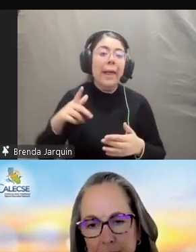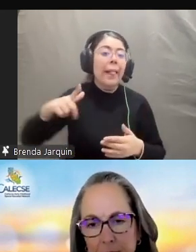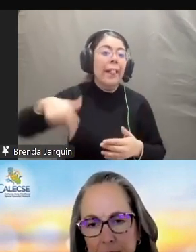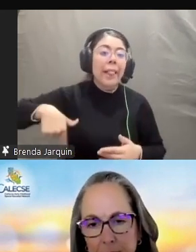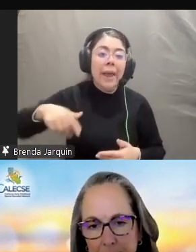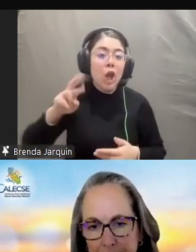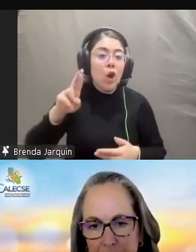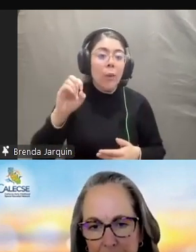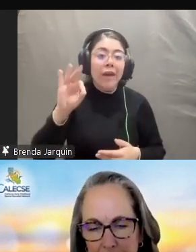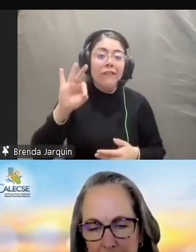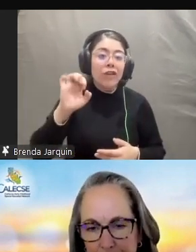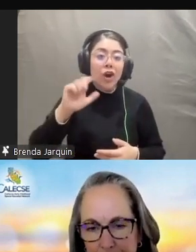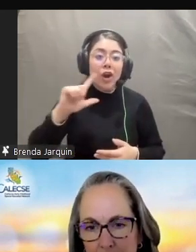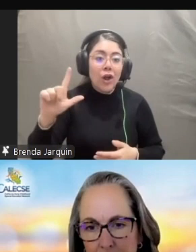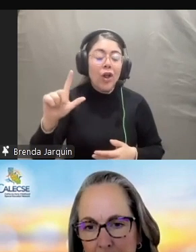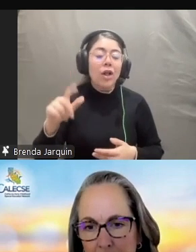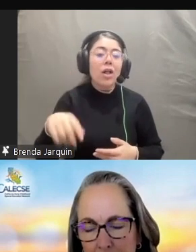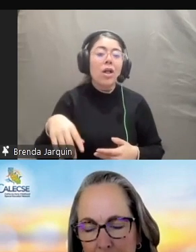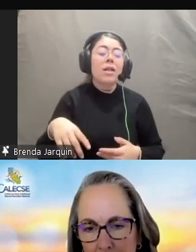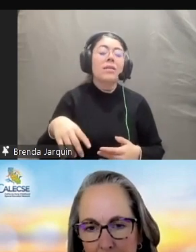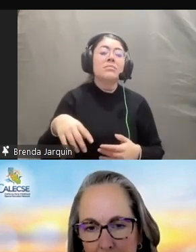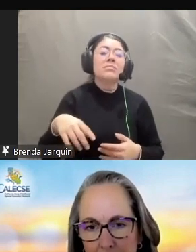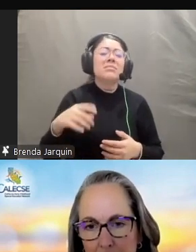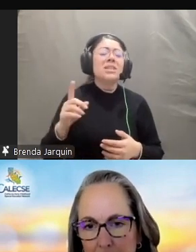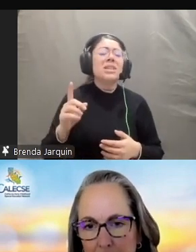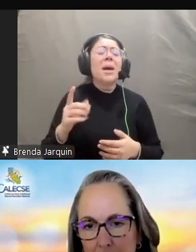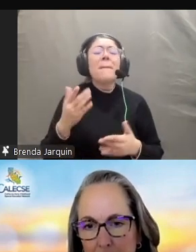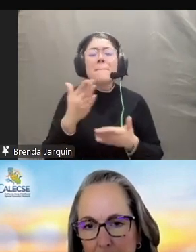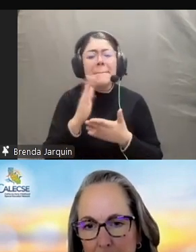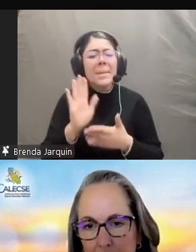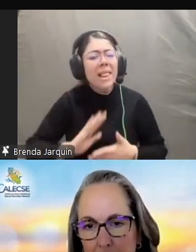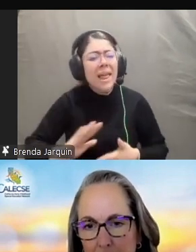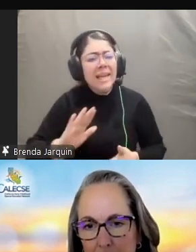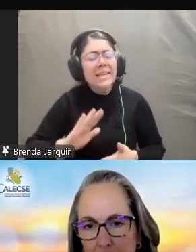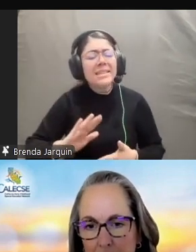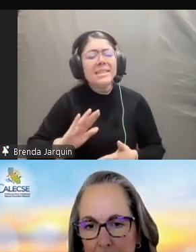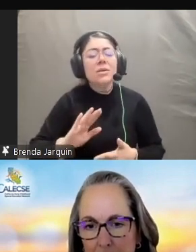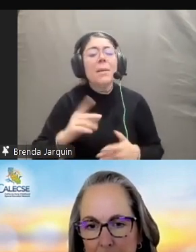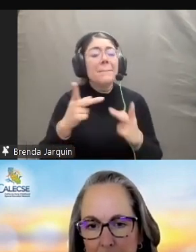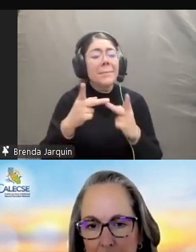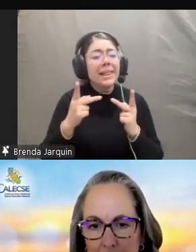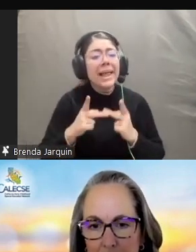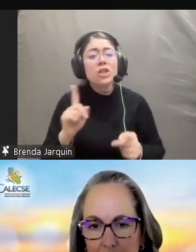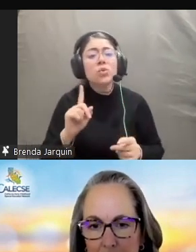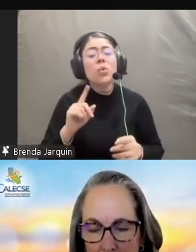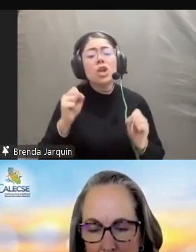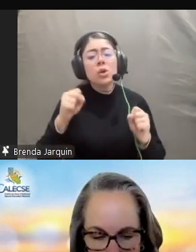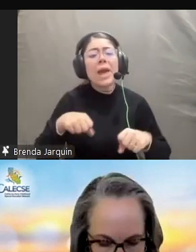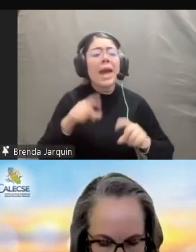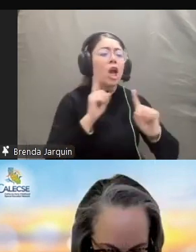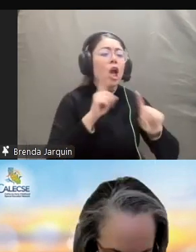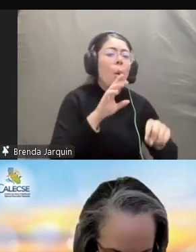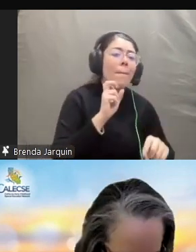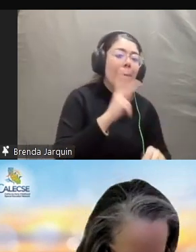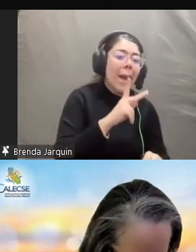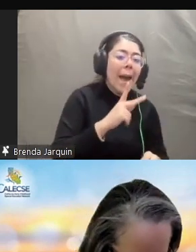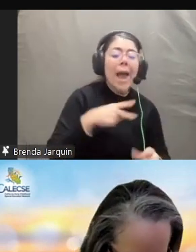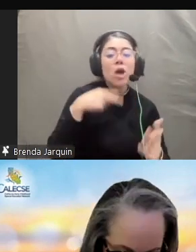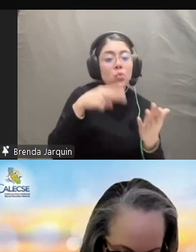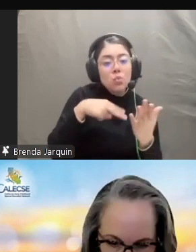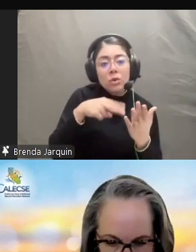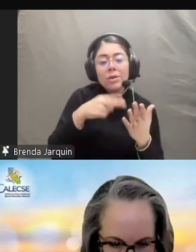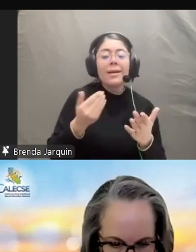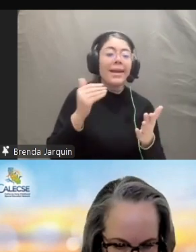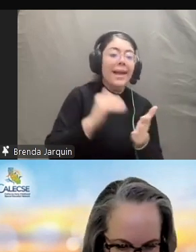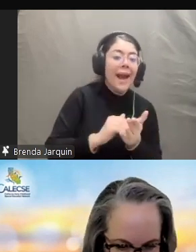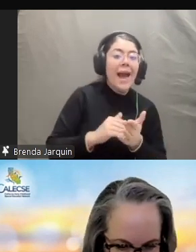to go back to clearly identify where to fix the issue so that you're not falling into the role